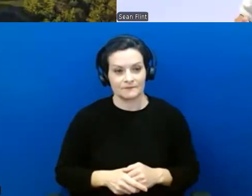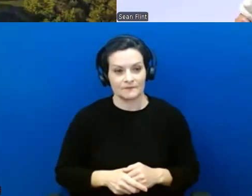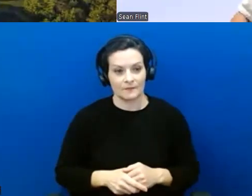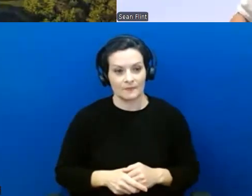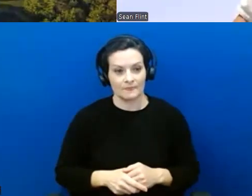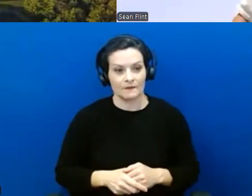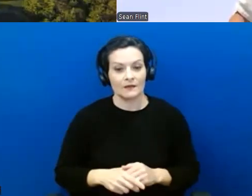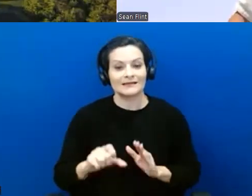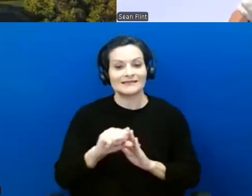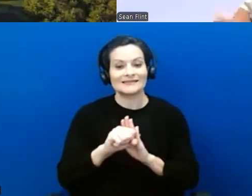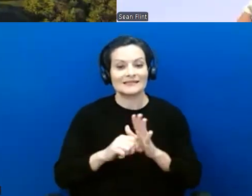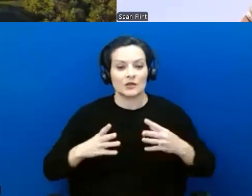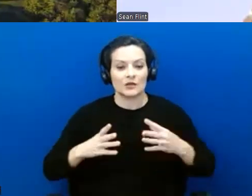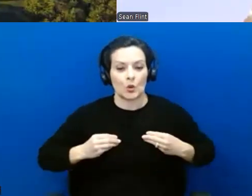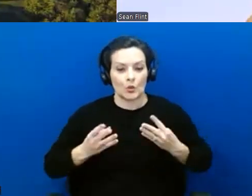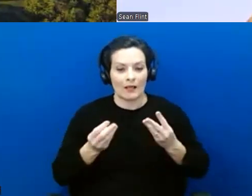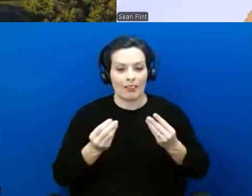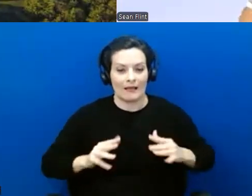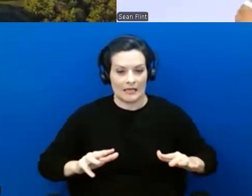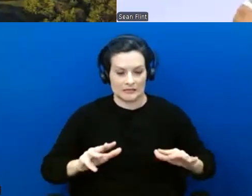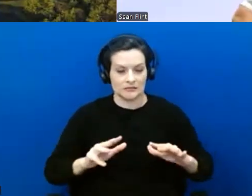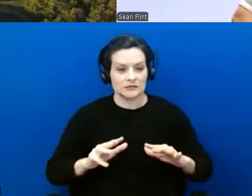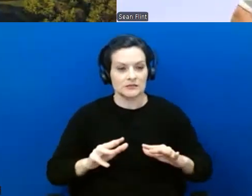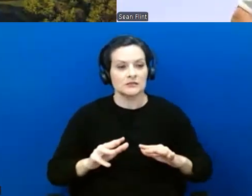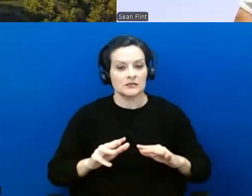state-owned lands does sort of have this